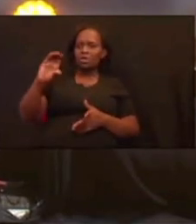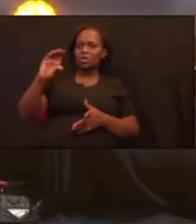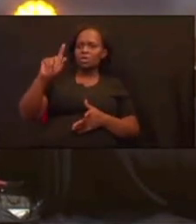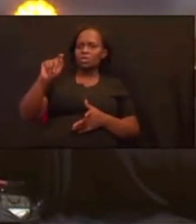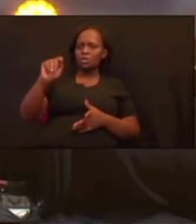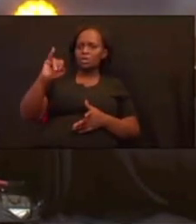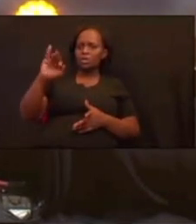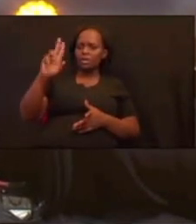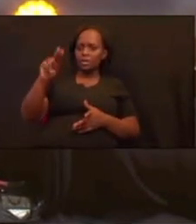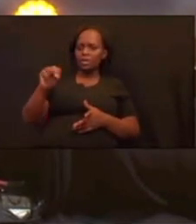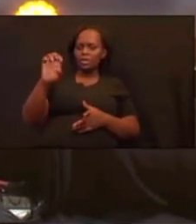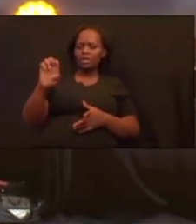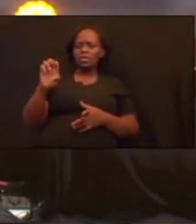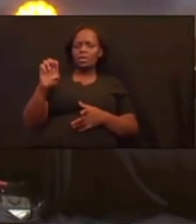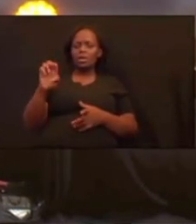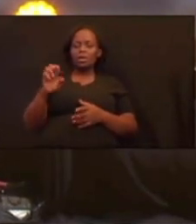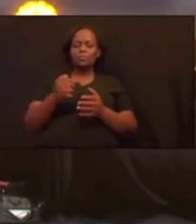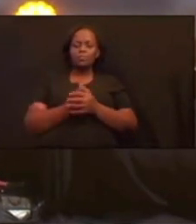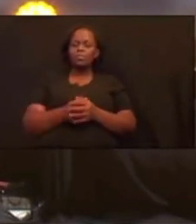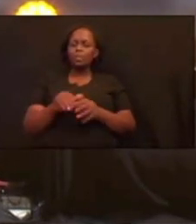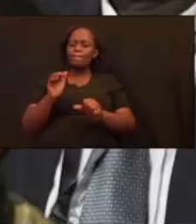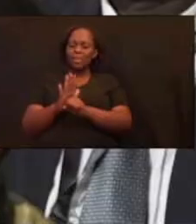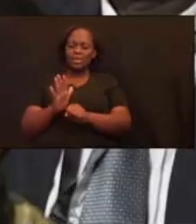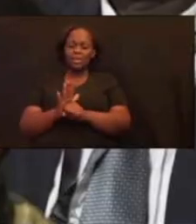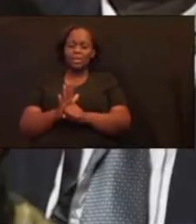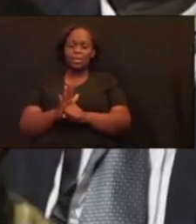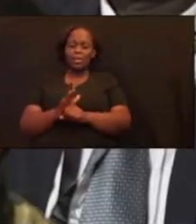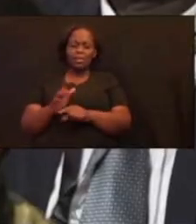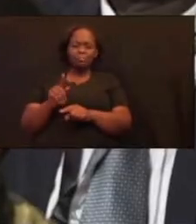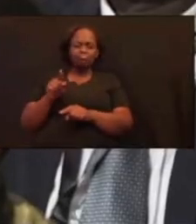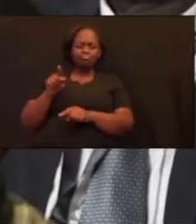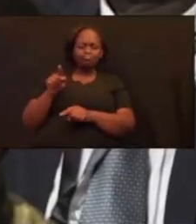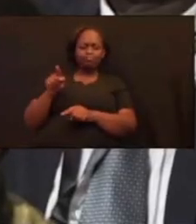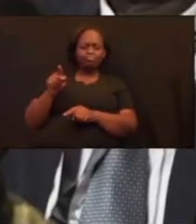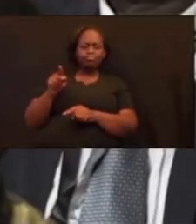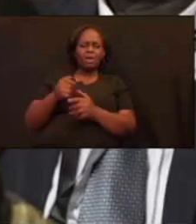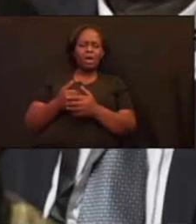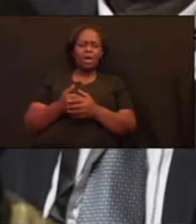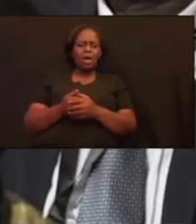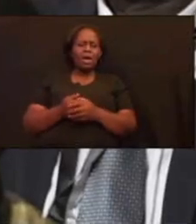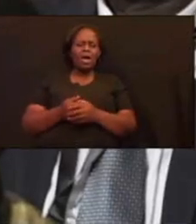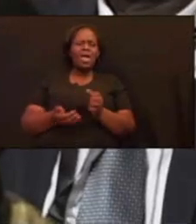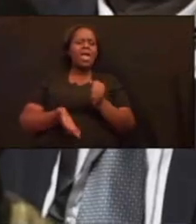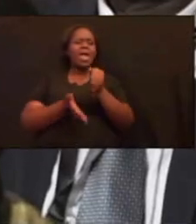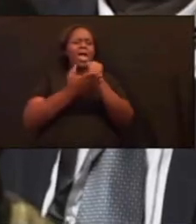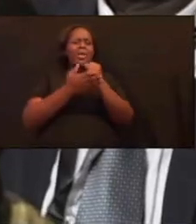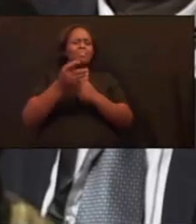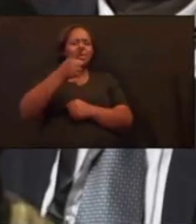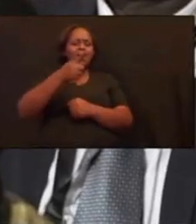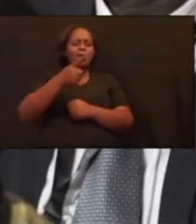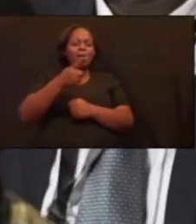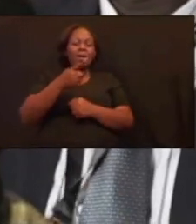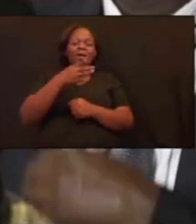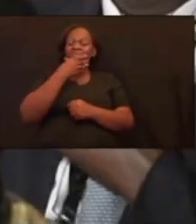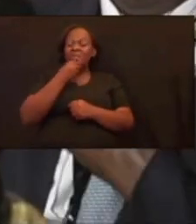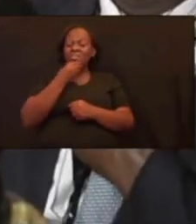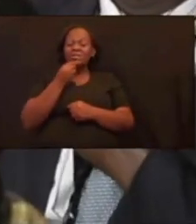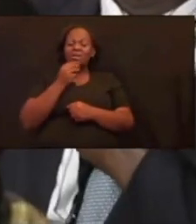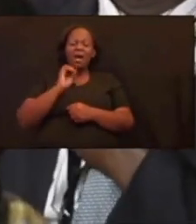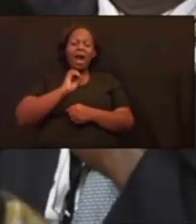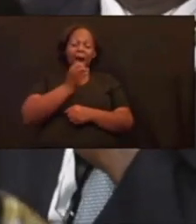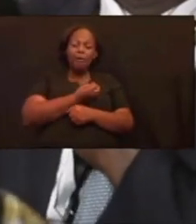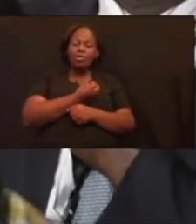that kind of immersion that produced some of the people who are still standing today, like our fathers. Our generation